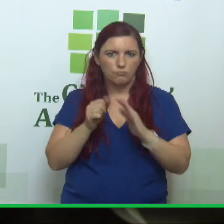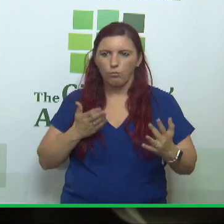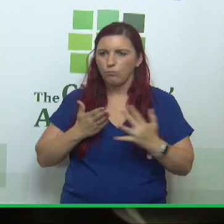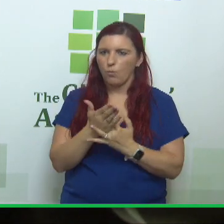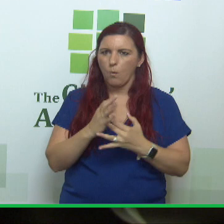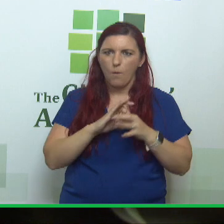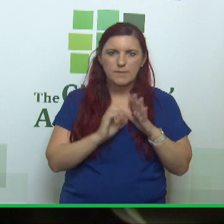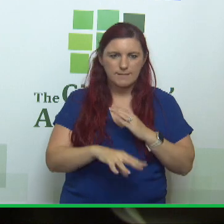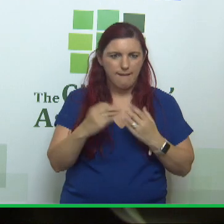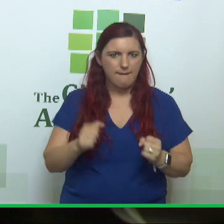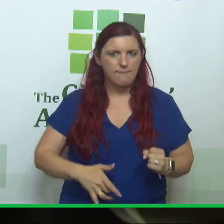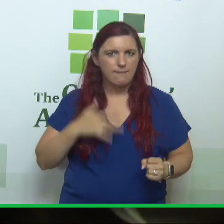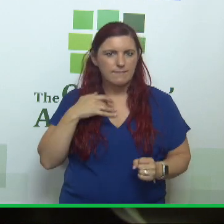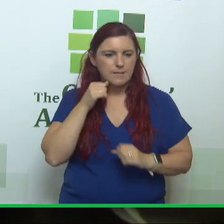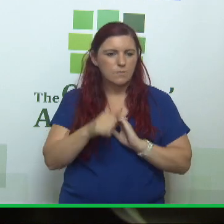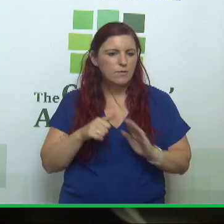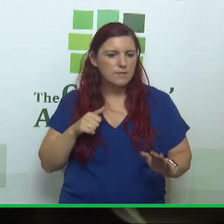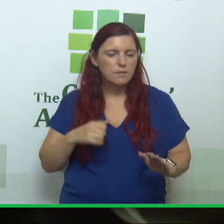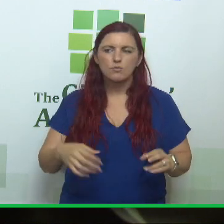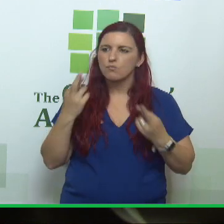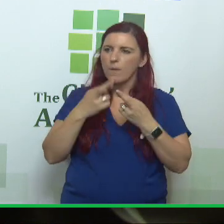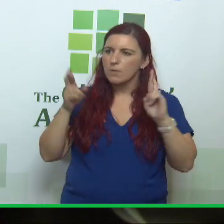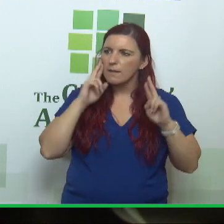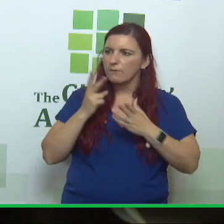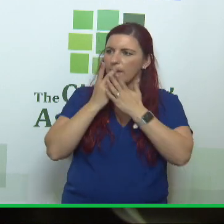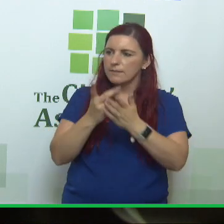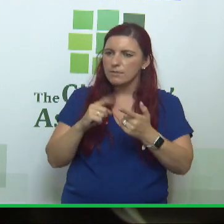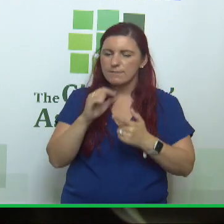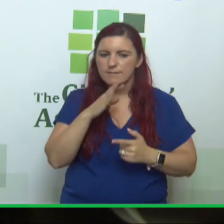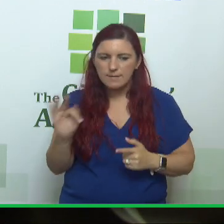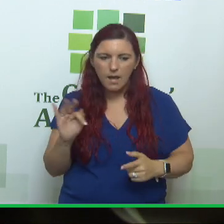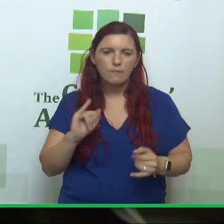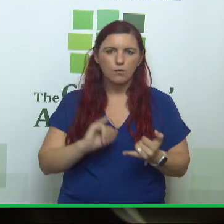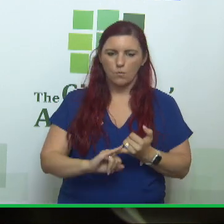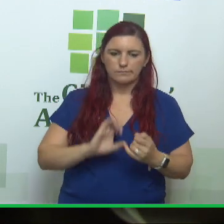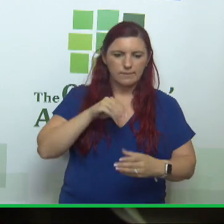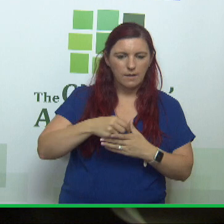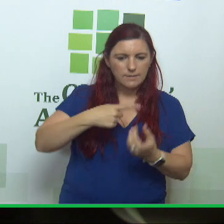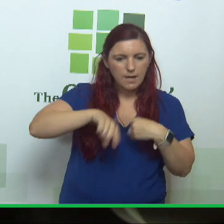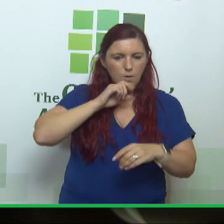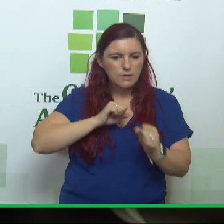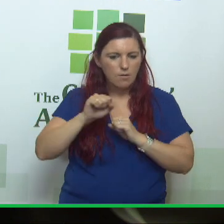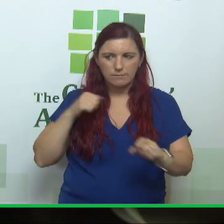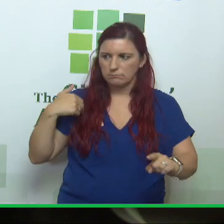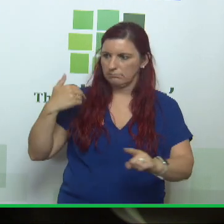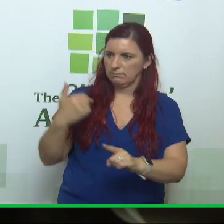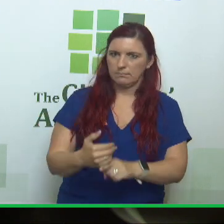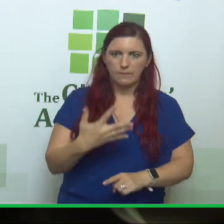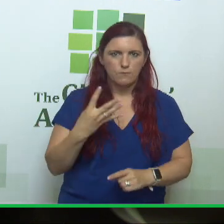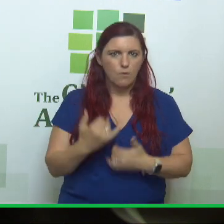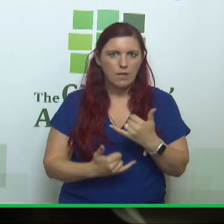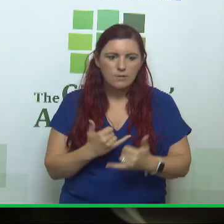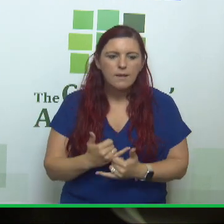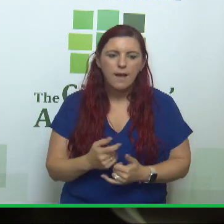have that lived experience, to represent the volunteers and the staff that have contributed to our services over the last 54 years, and to